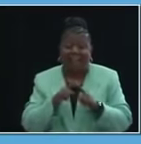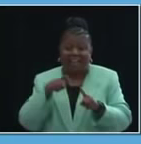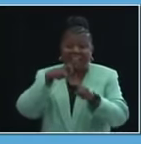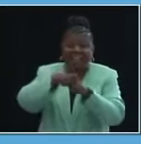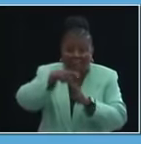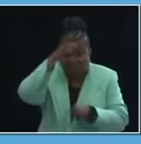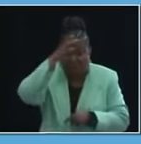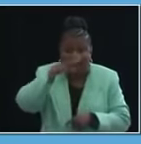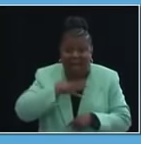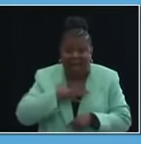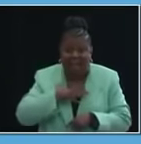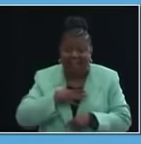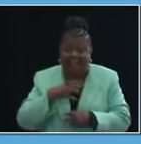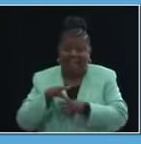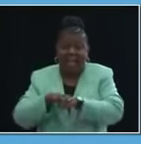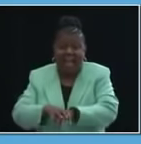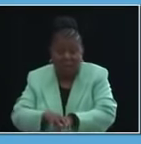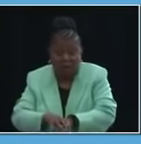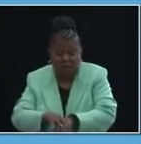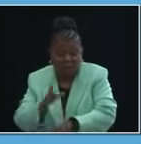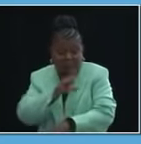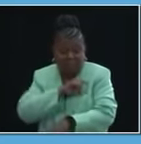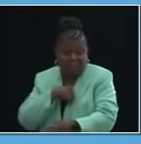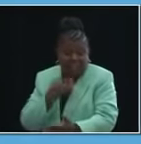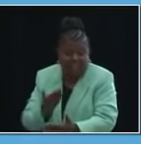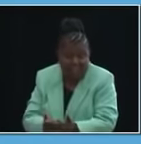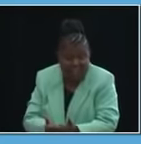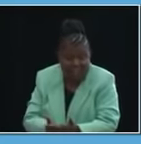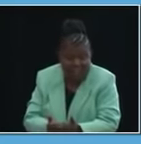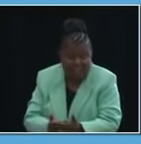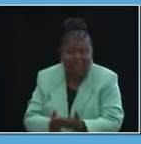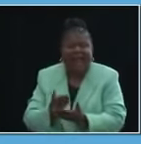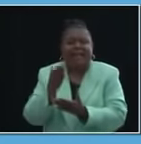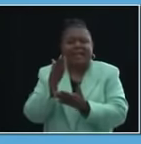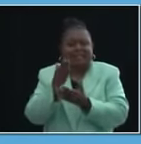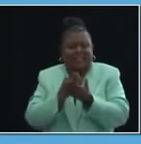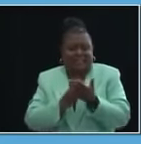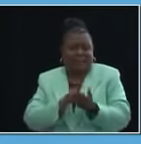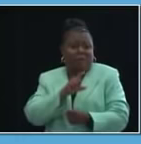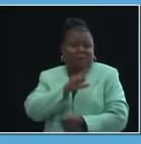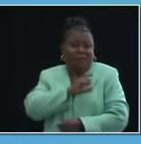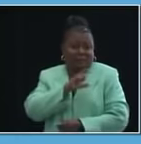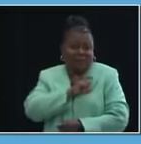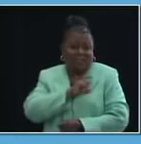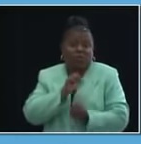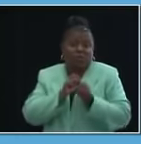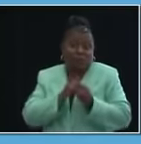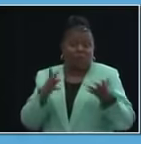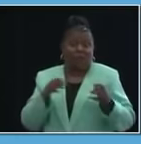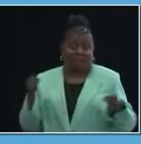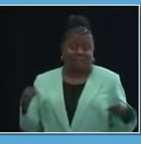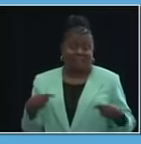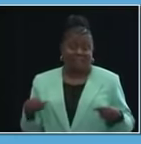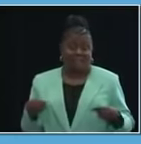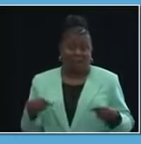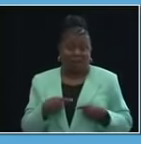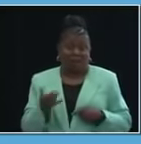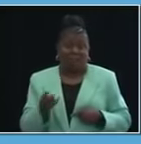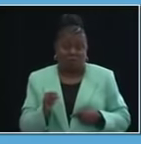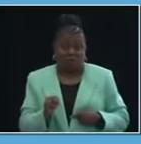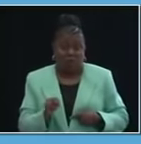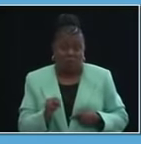tackled the guy and held him till the police came and summoned the police with great fear for their